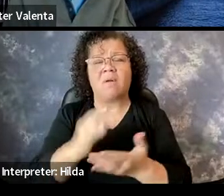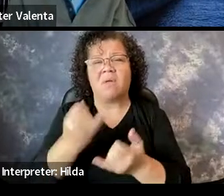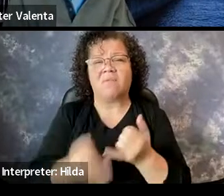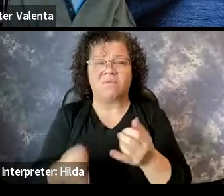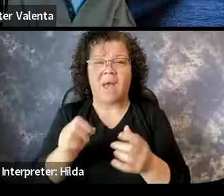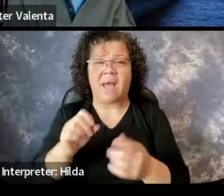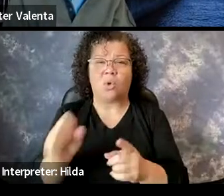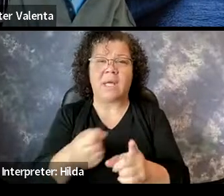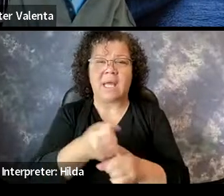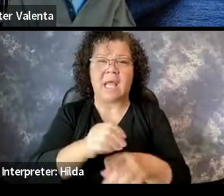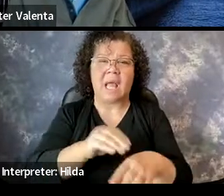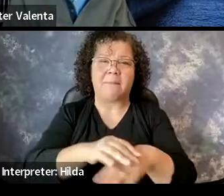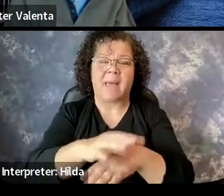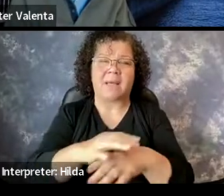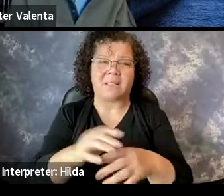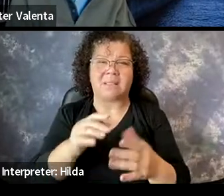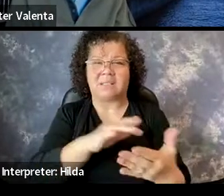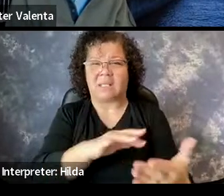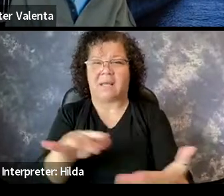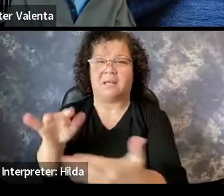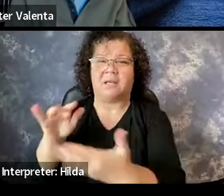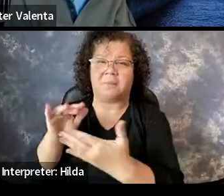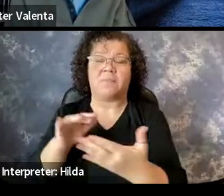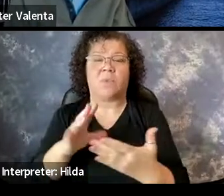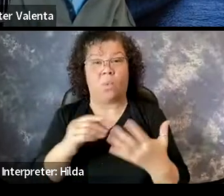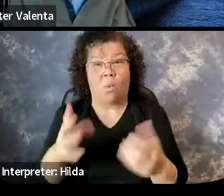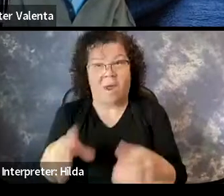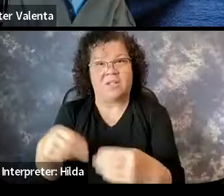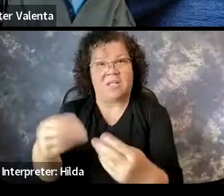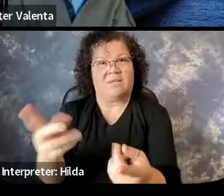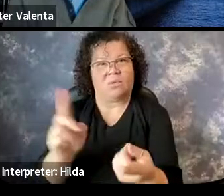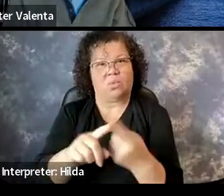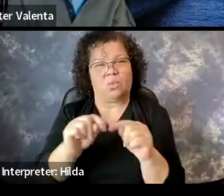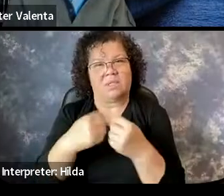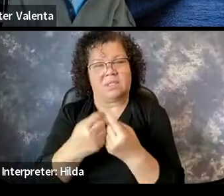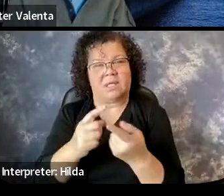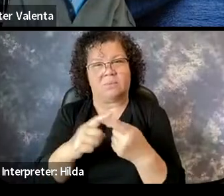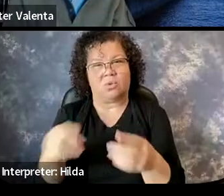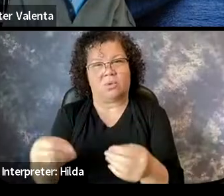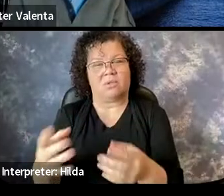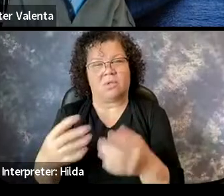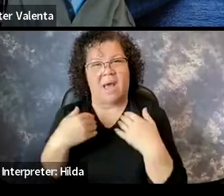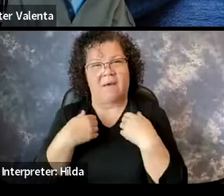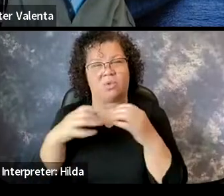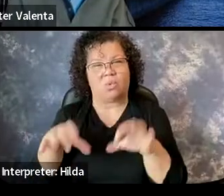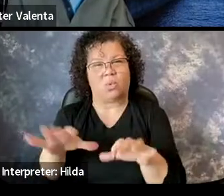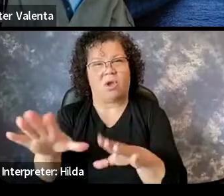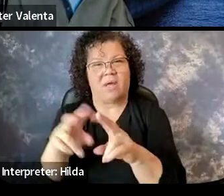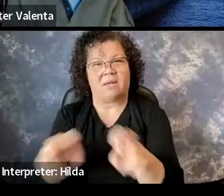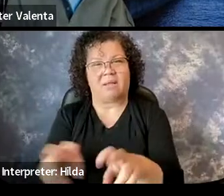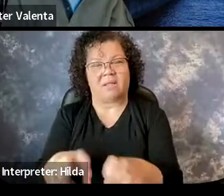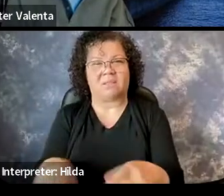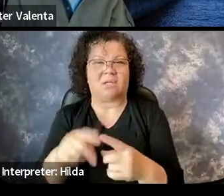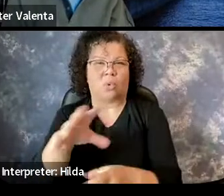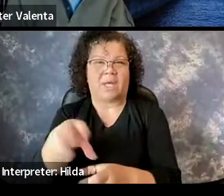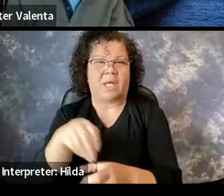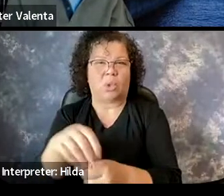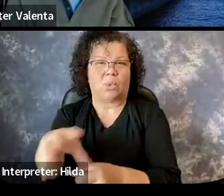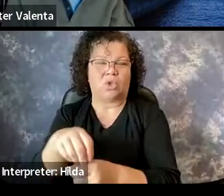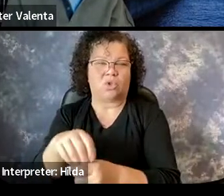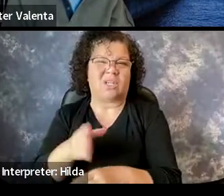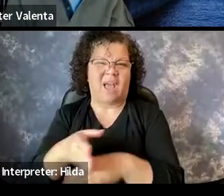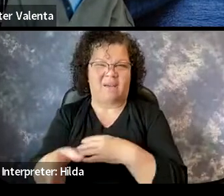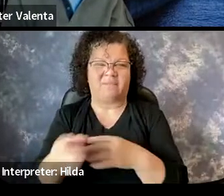we wanted to make sure we were able to get that to our teams in time to do any analysis or inclusion that might need to happen after decisions